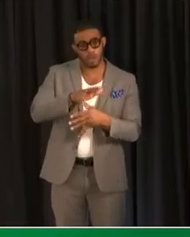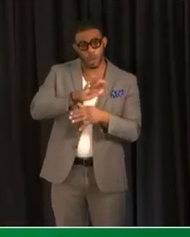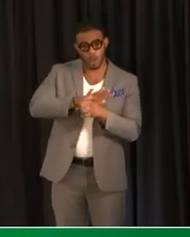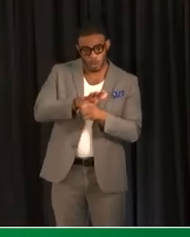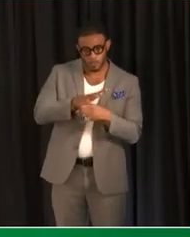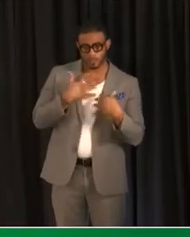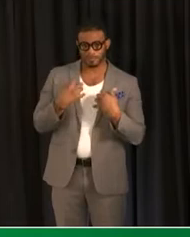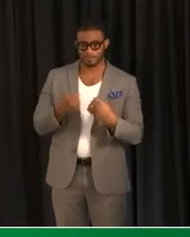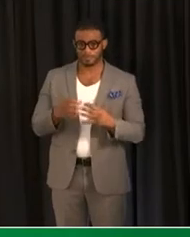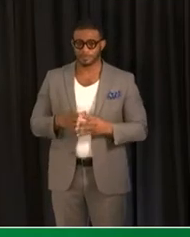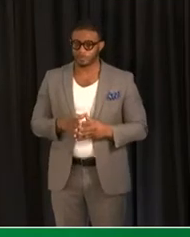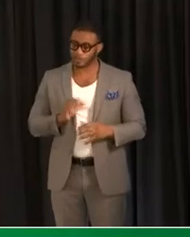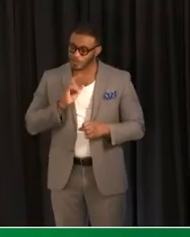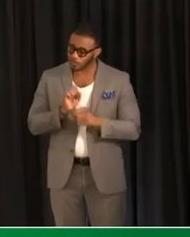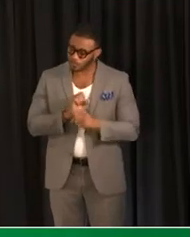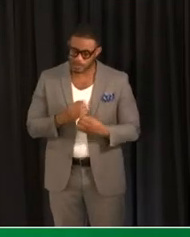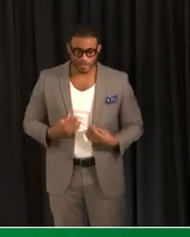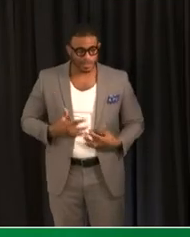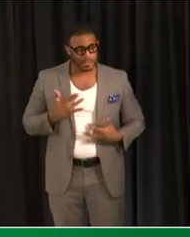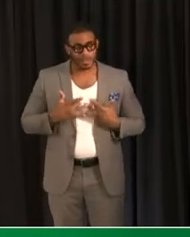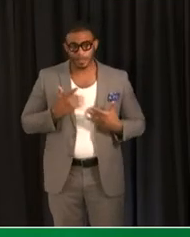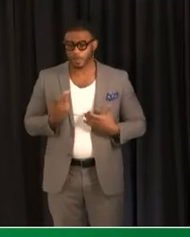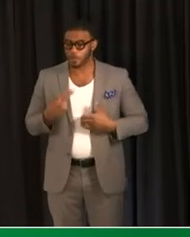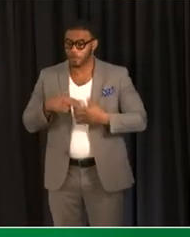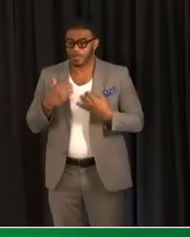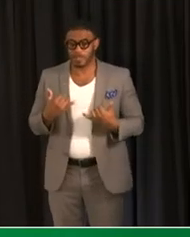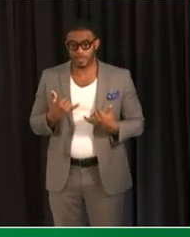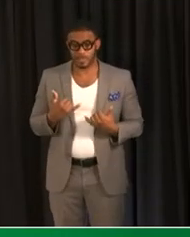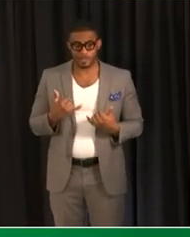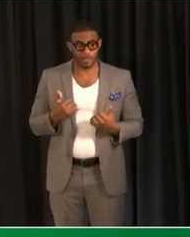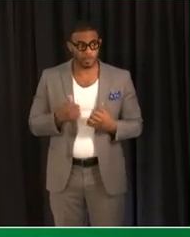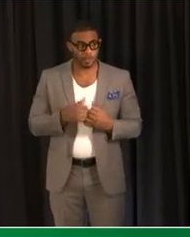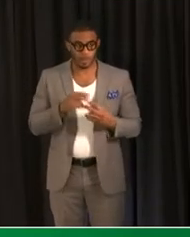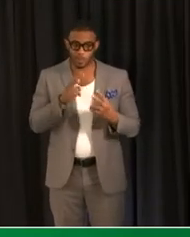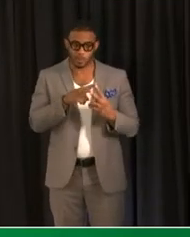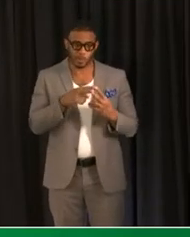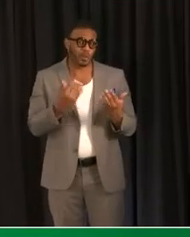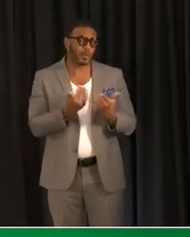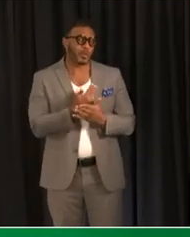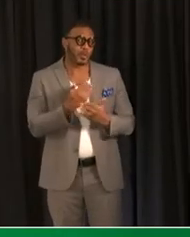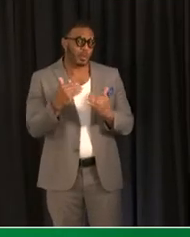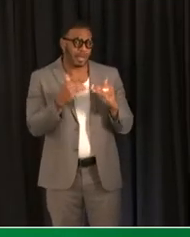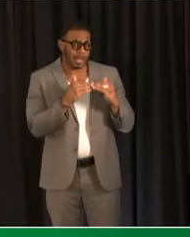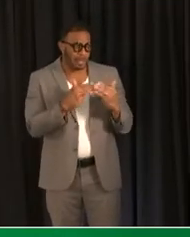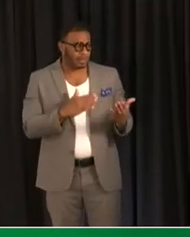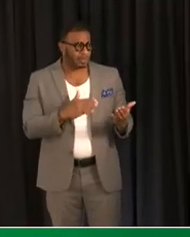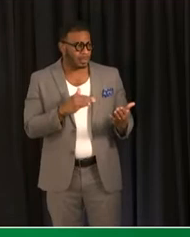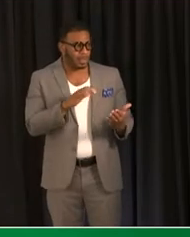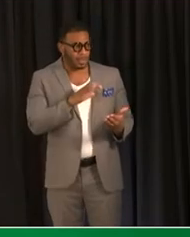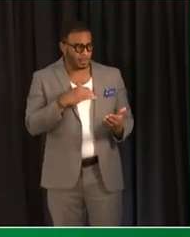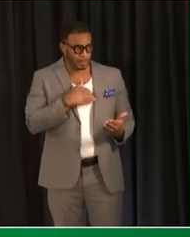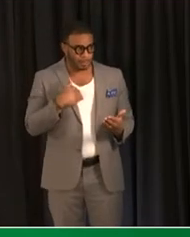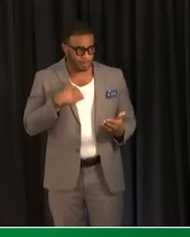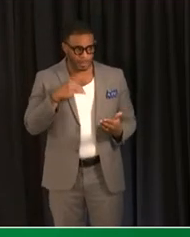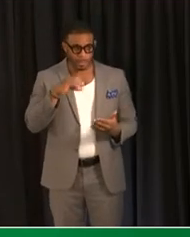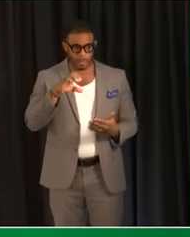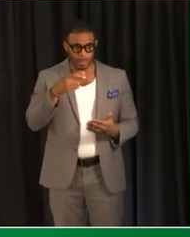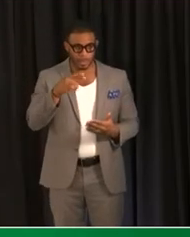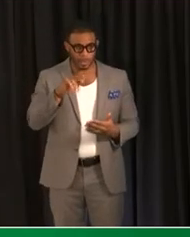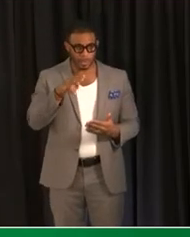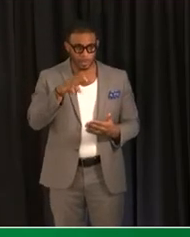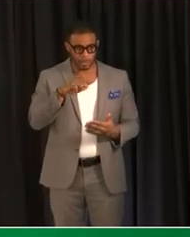prioritizing COVID recovery. And I'm really thrilled to be joined today with my two newest colleagues, Councilmember